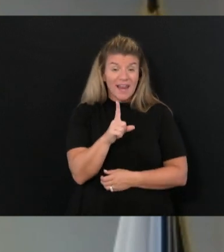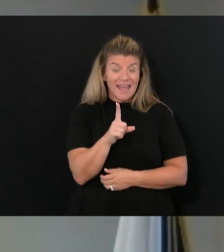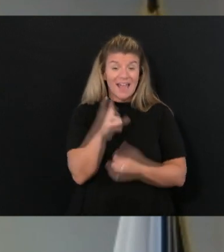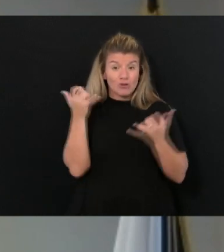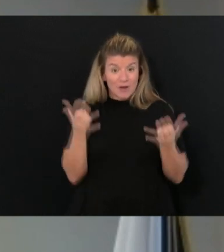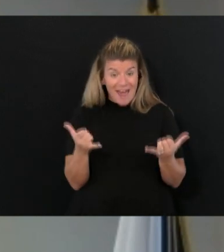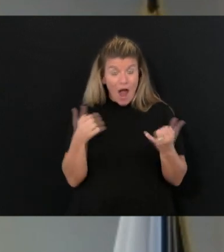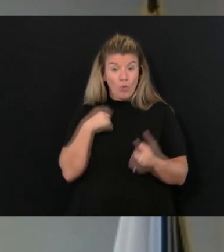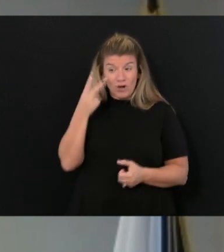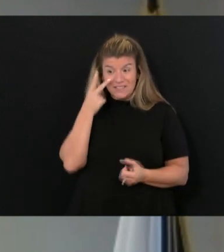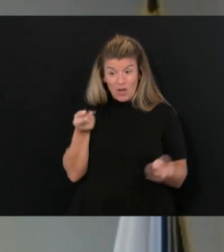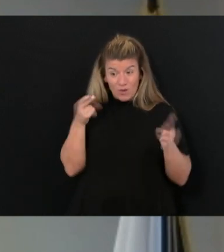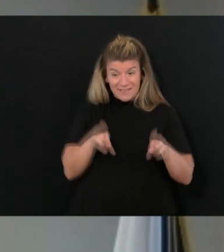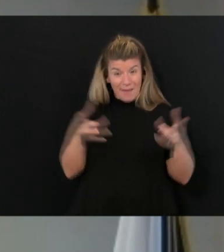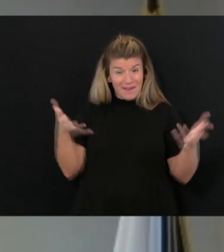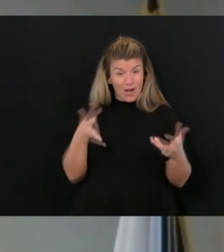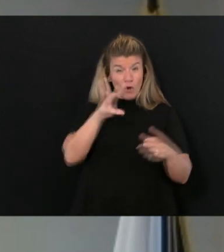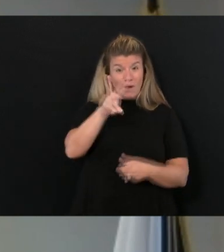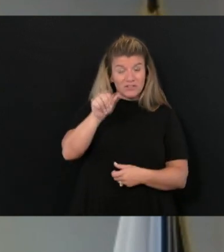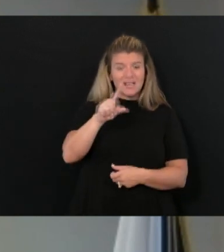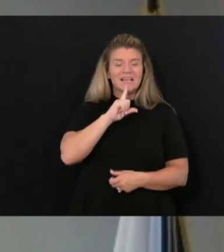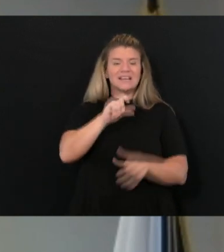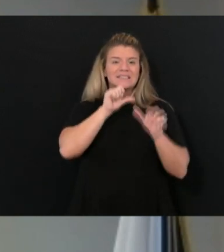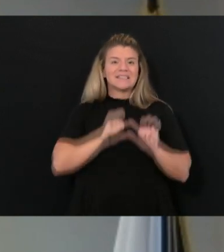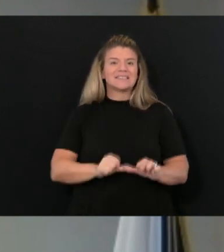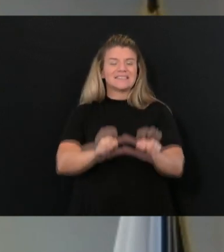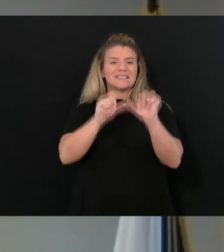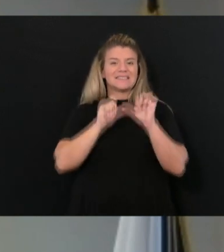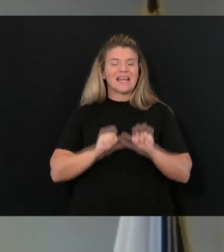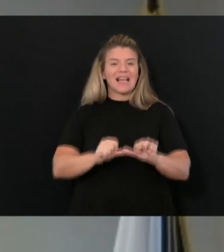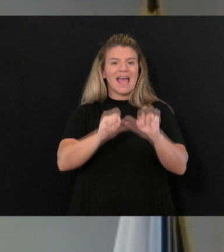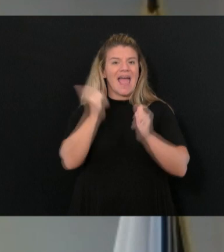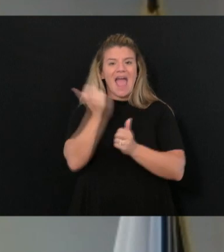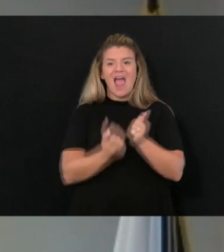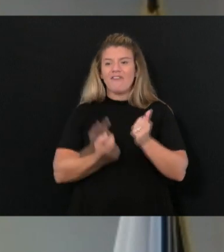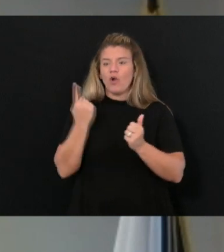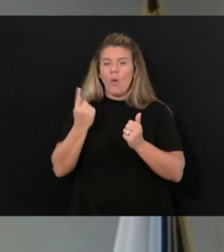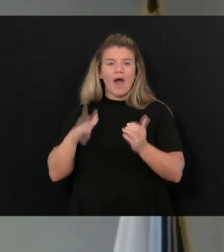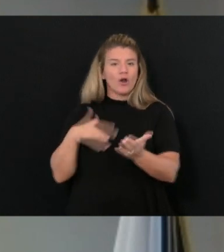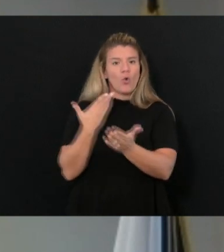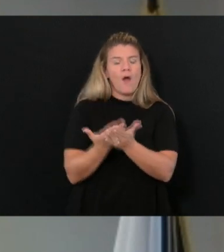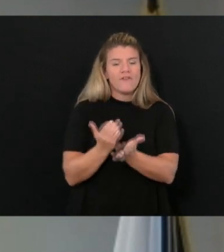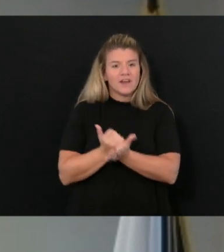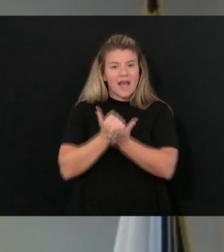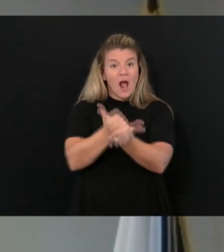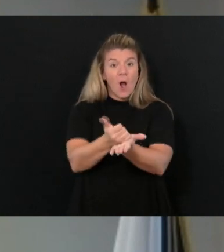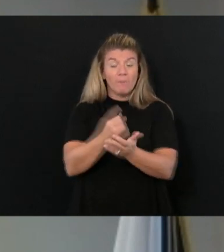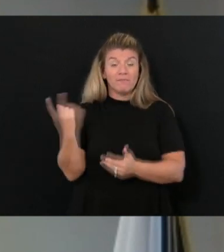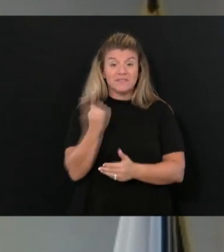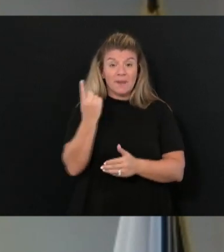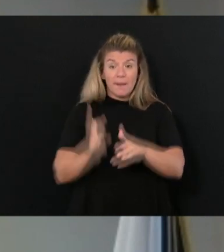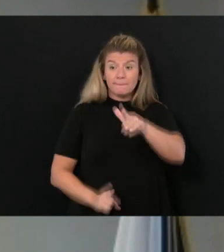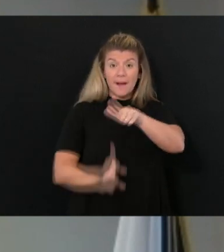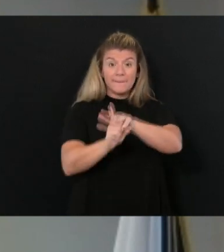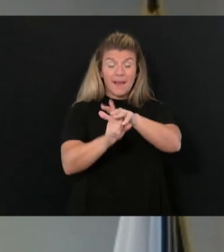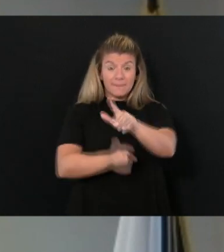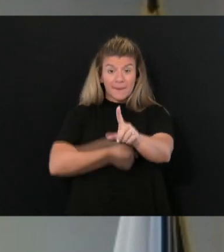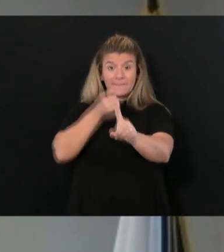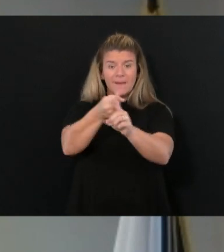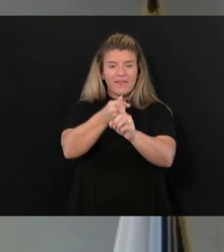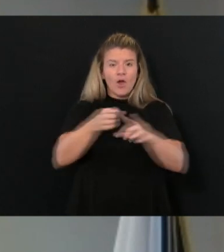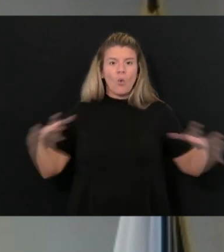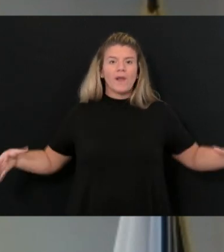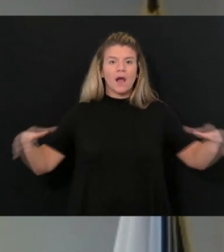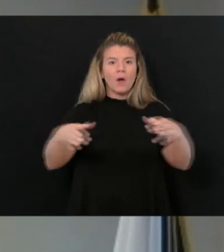West Virginia is consistently an all hands on deck approach when we have an outbreak and assistance from